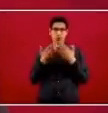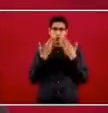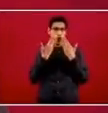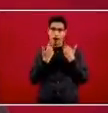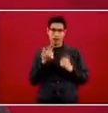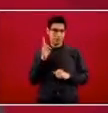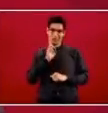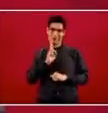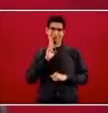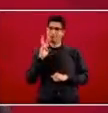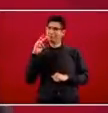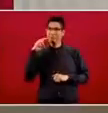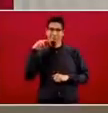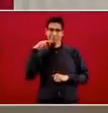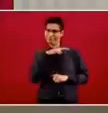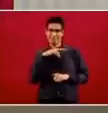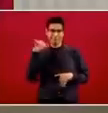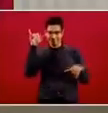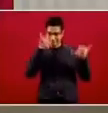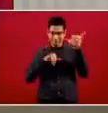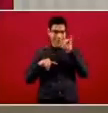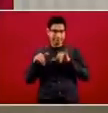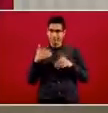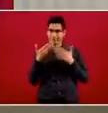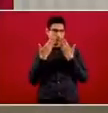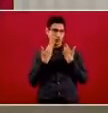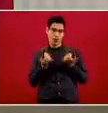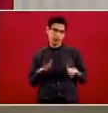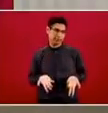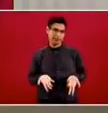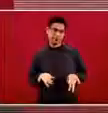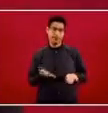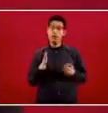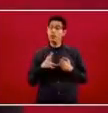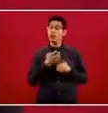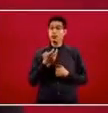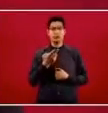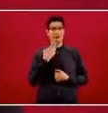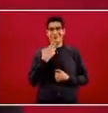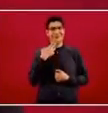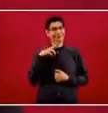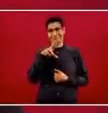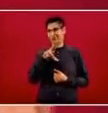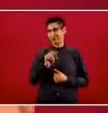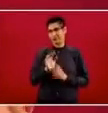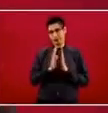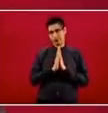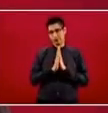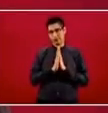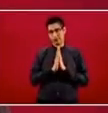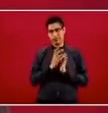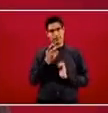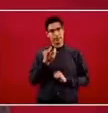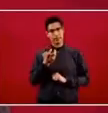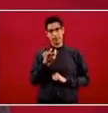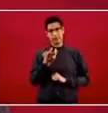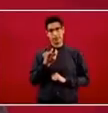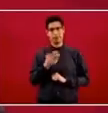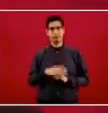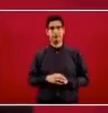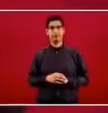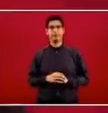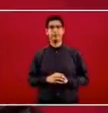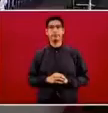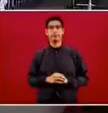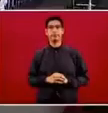There is no fast testing happening at any government in the world. It's not like the government of Mexico or any